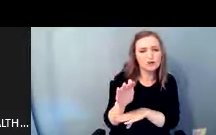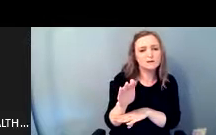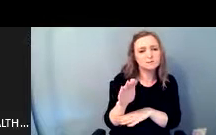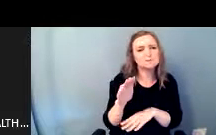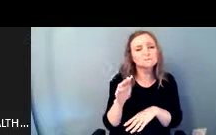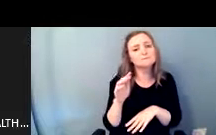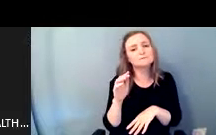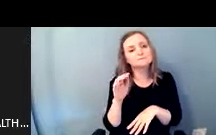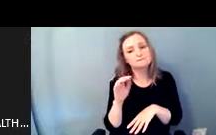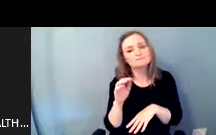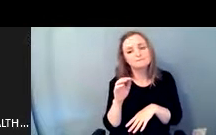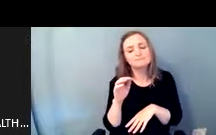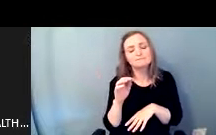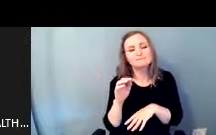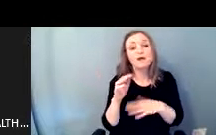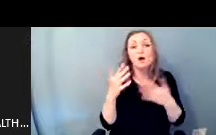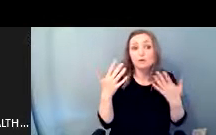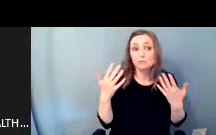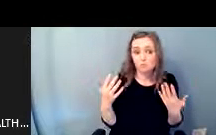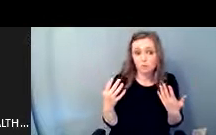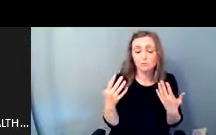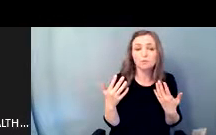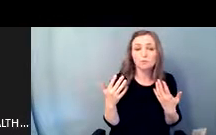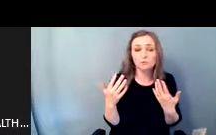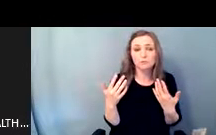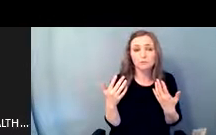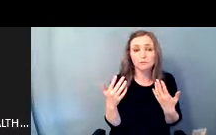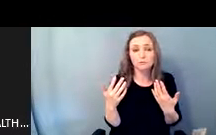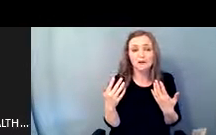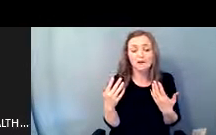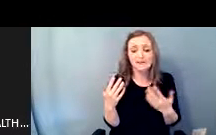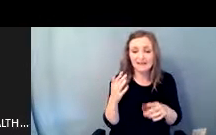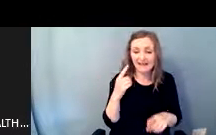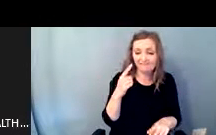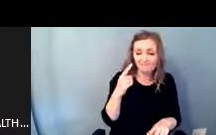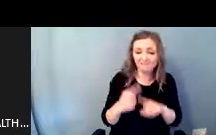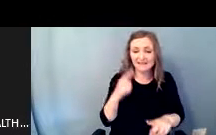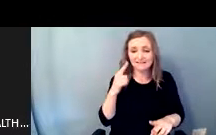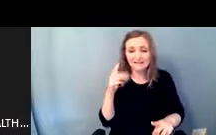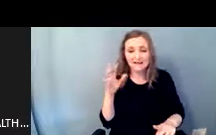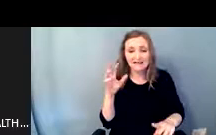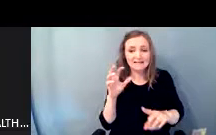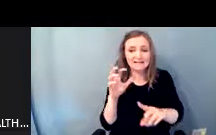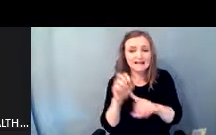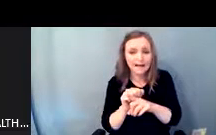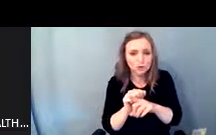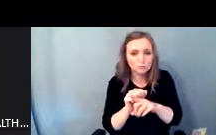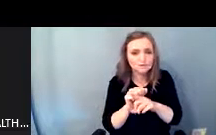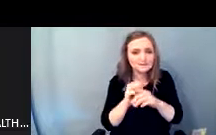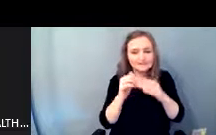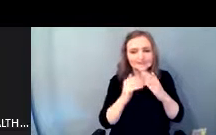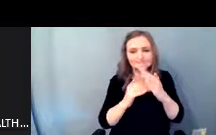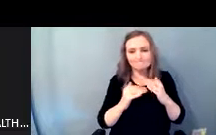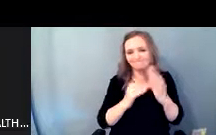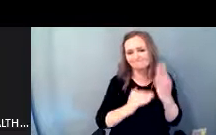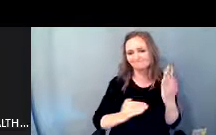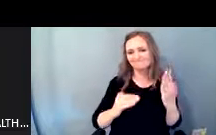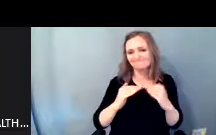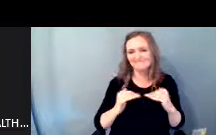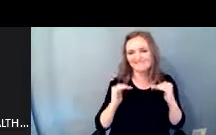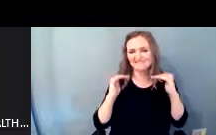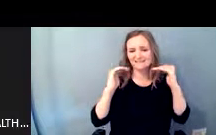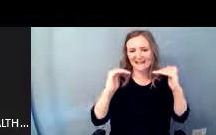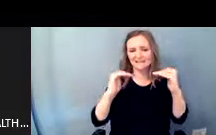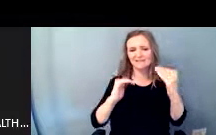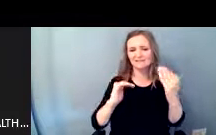probably sometime this year. But the new introduction of the faster diagnosis standard, which suggests that everyone who's referred to the hospital with